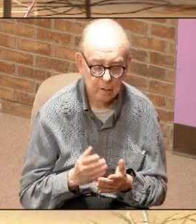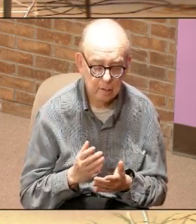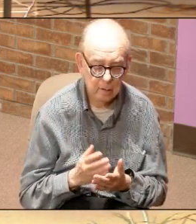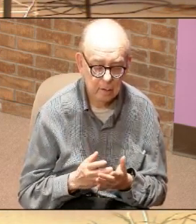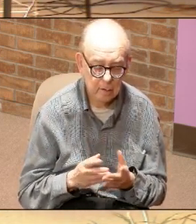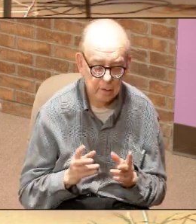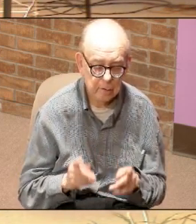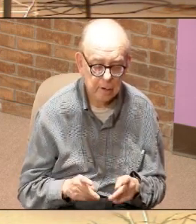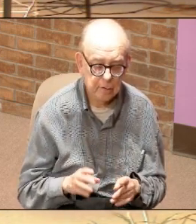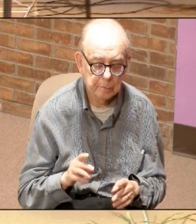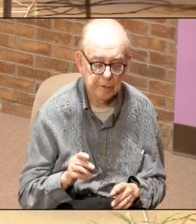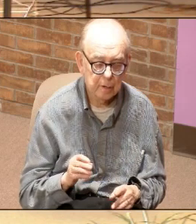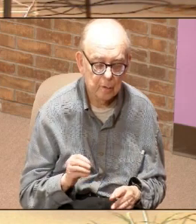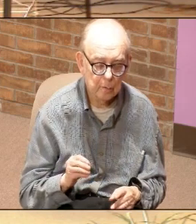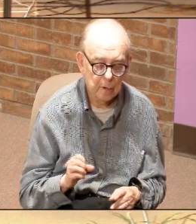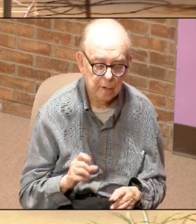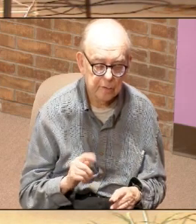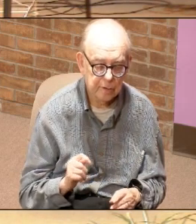somebody's post